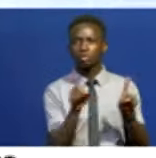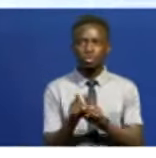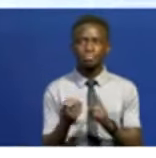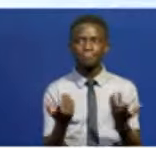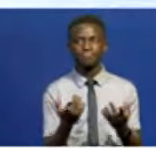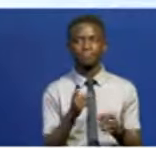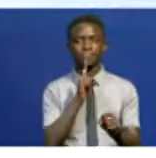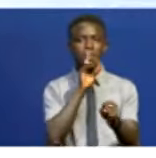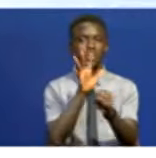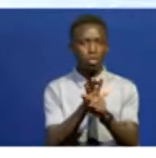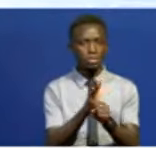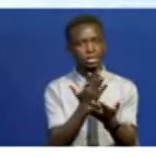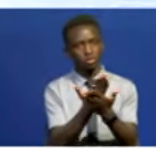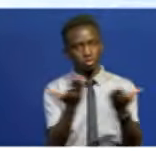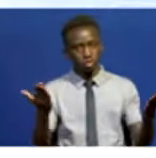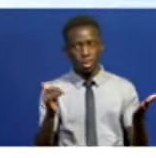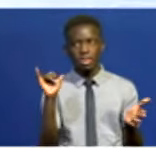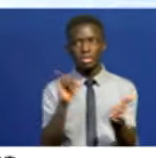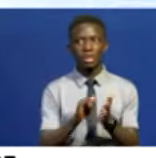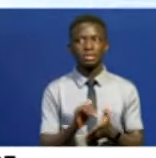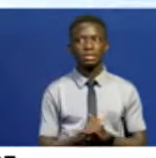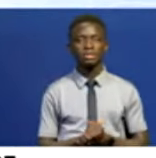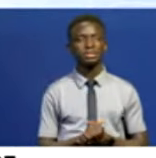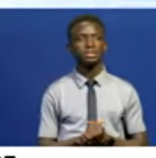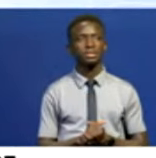commit to you that